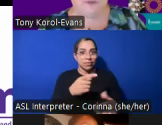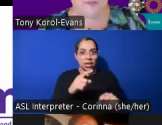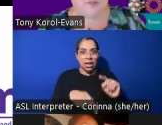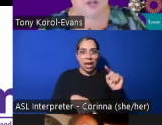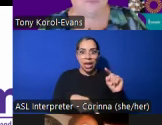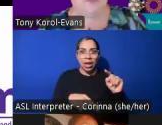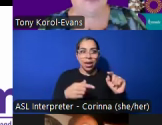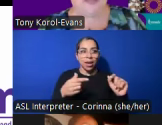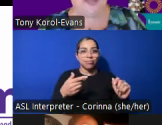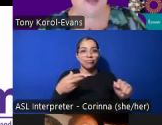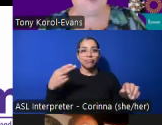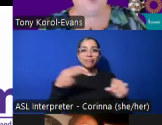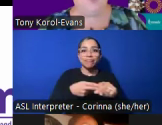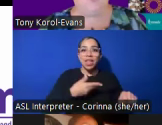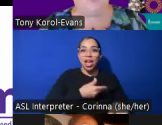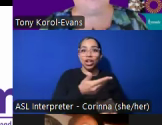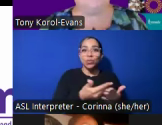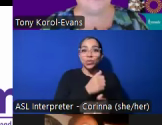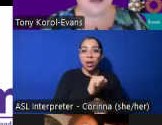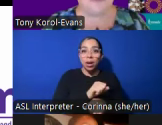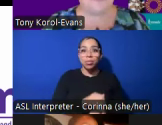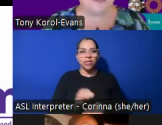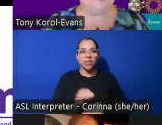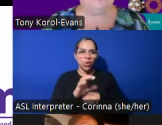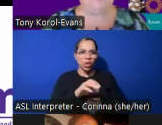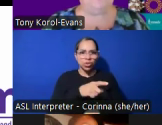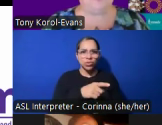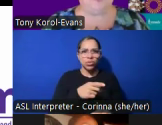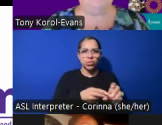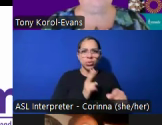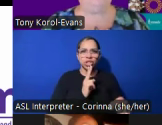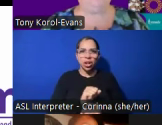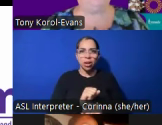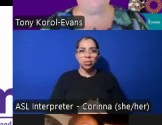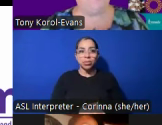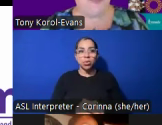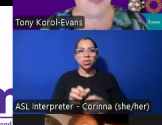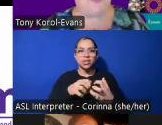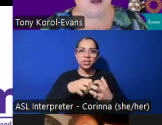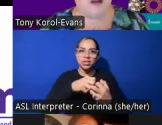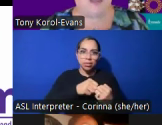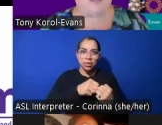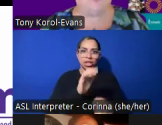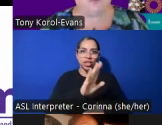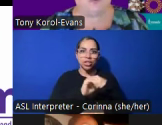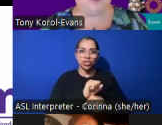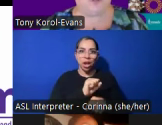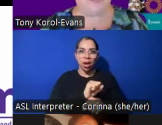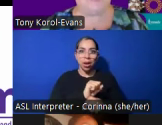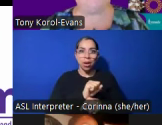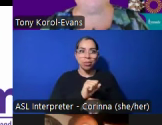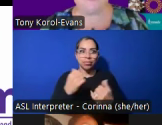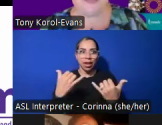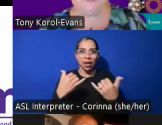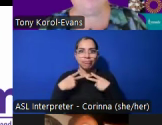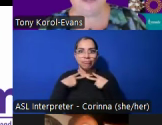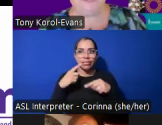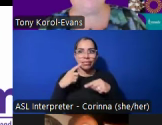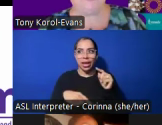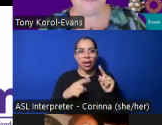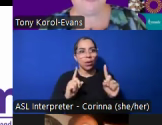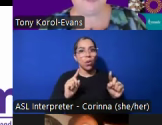them quit the job that they have or sabotaging their job so that they cannot go to work and get